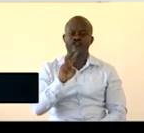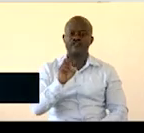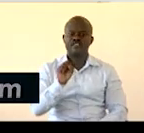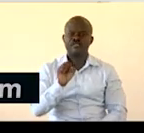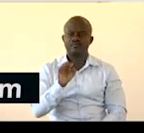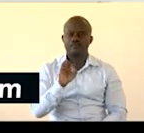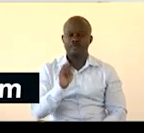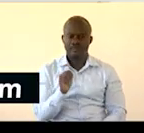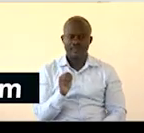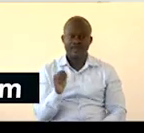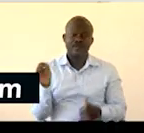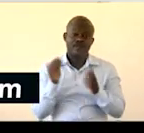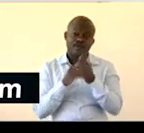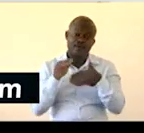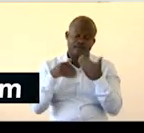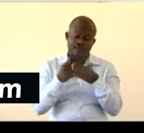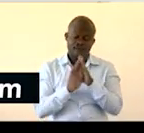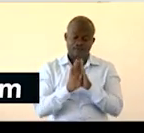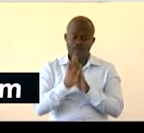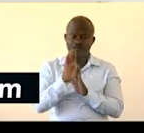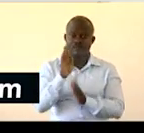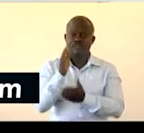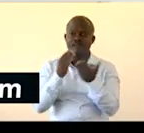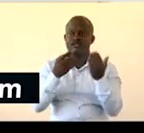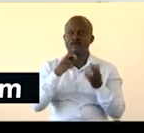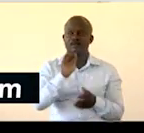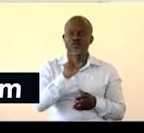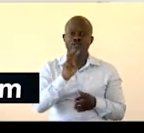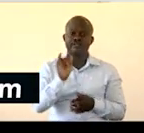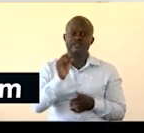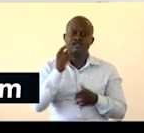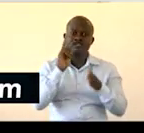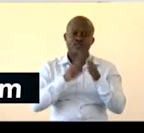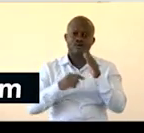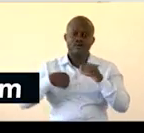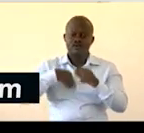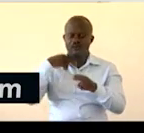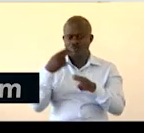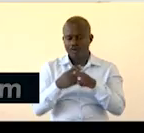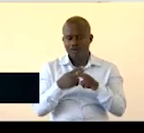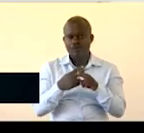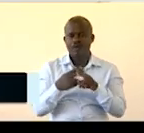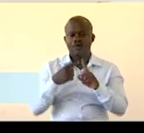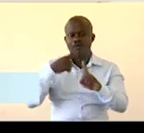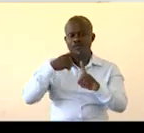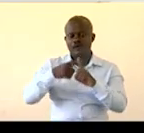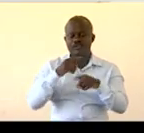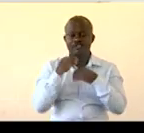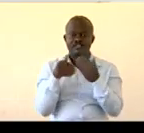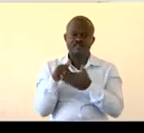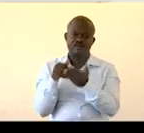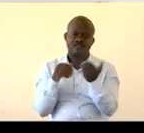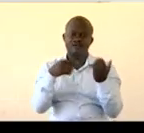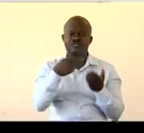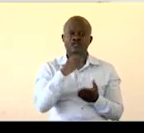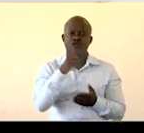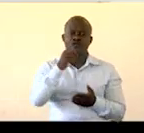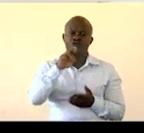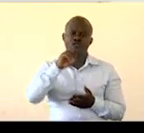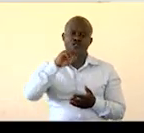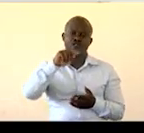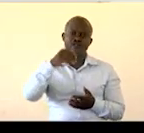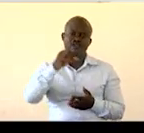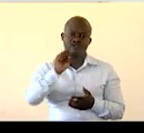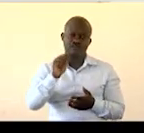also have these roots growing towards gravity. That is what we call positive geotropism or